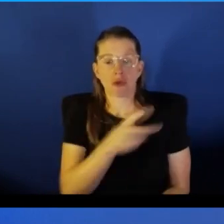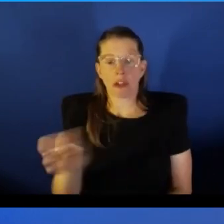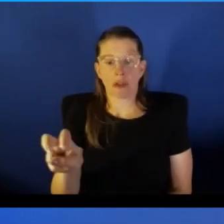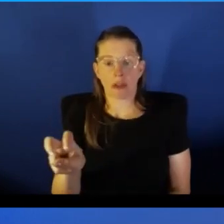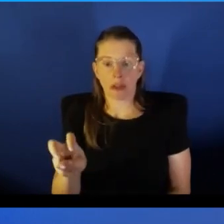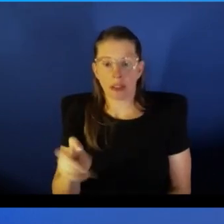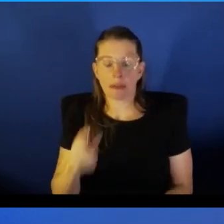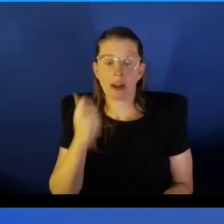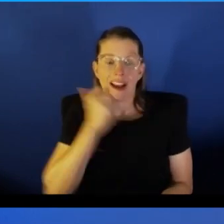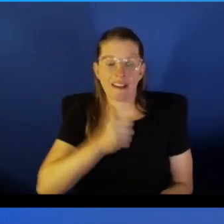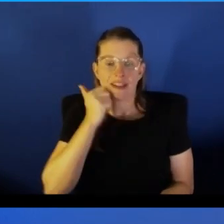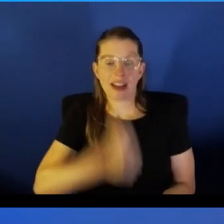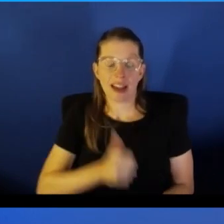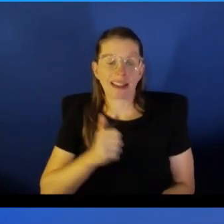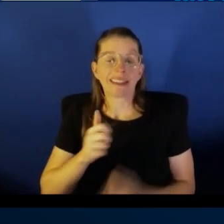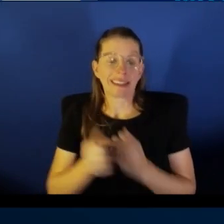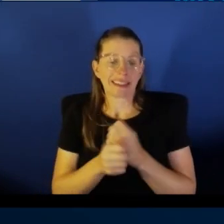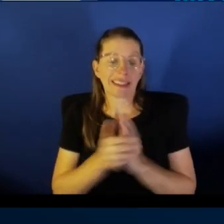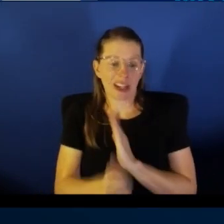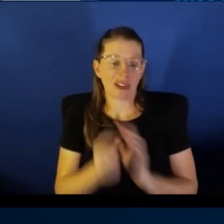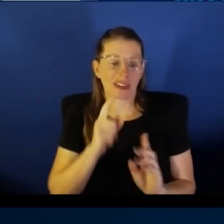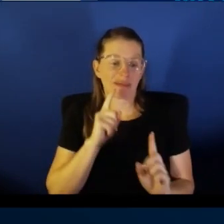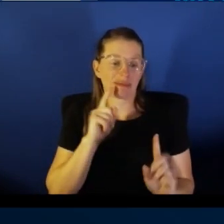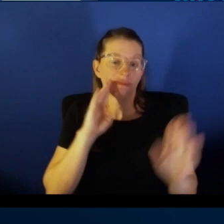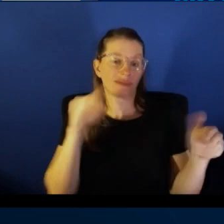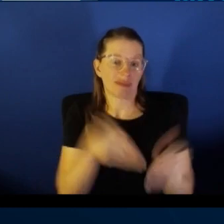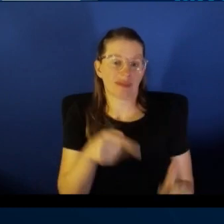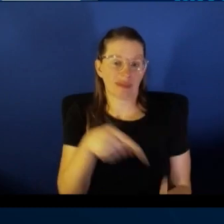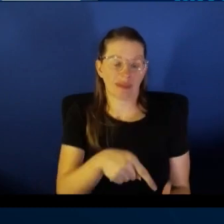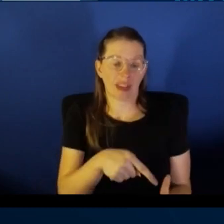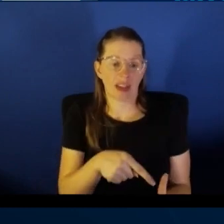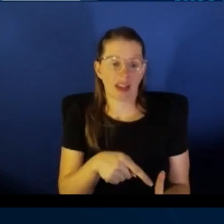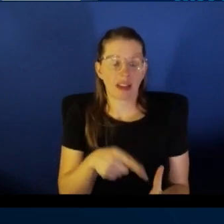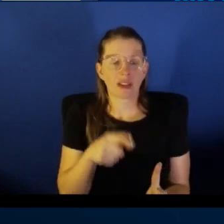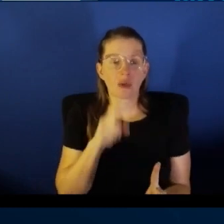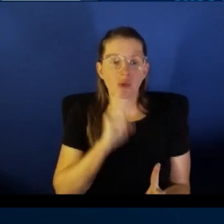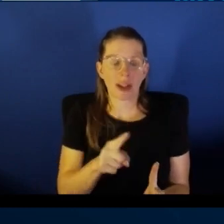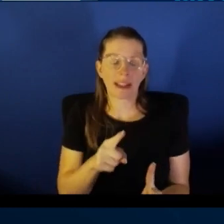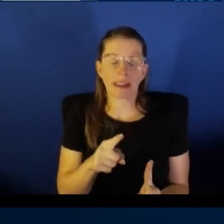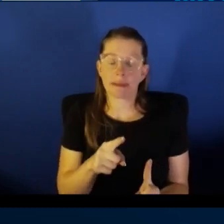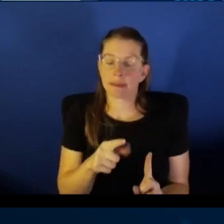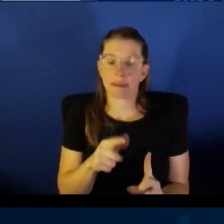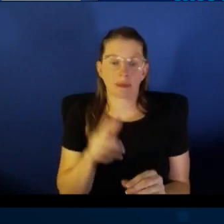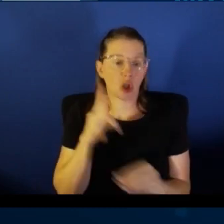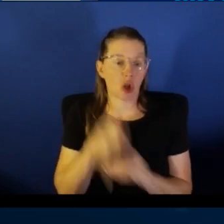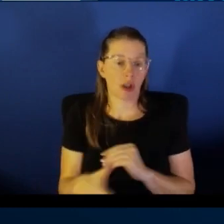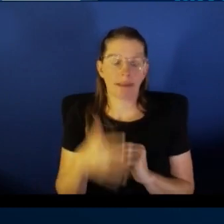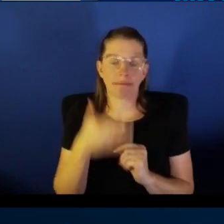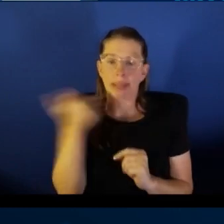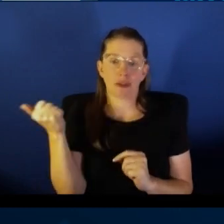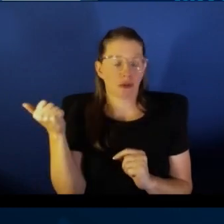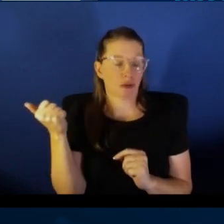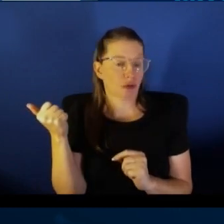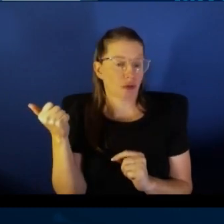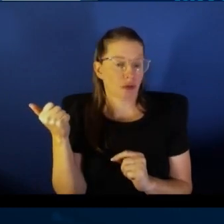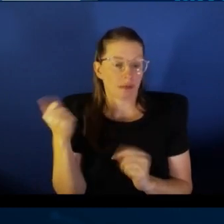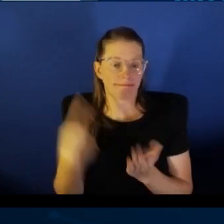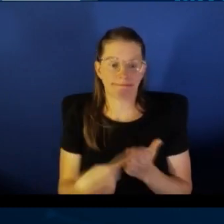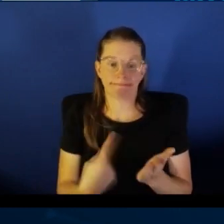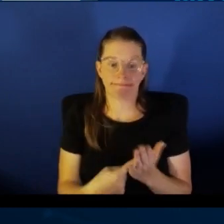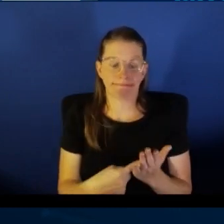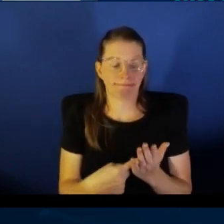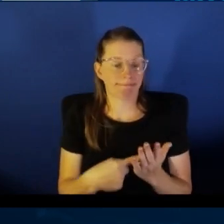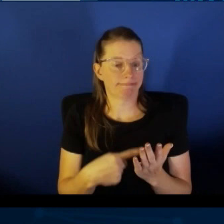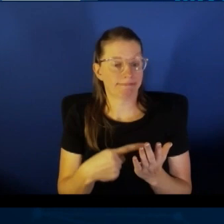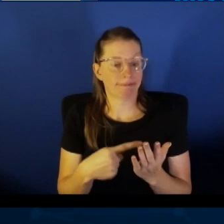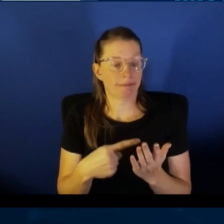day-to-day skills. So in short, it's never too soon to incorporate that throughout daily life and skills. Dr. John, what